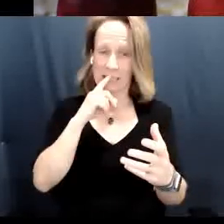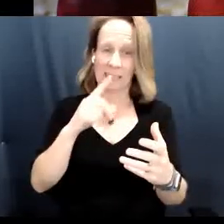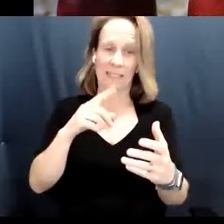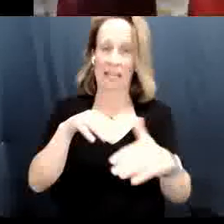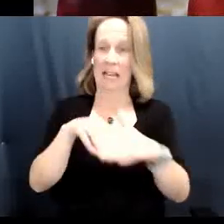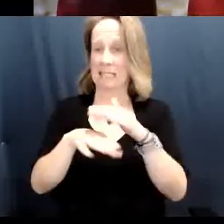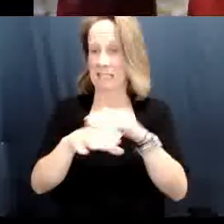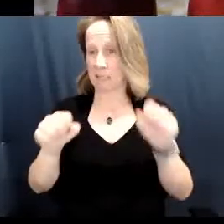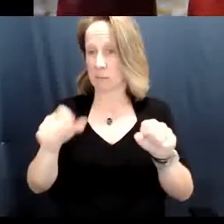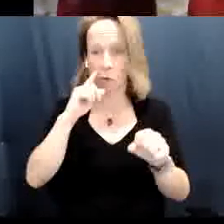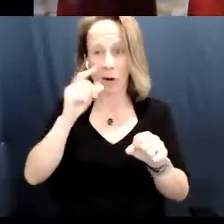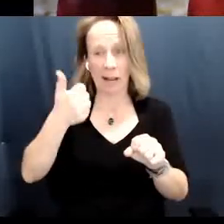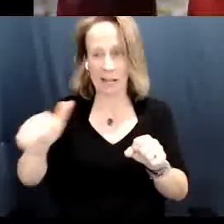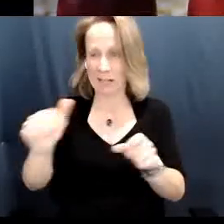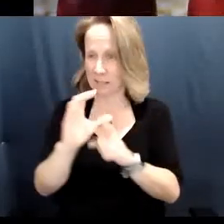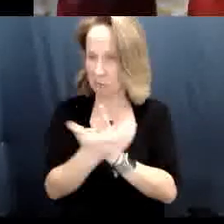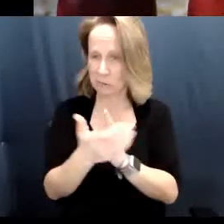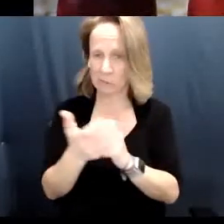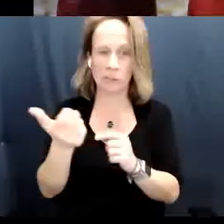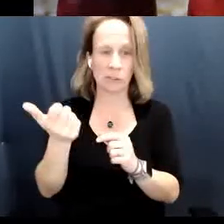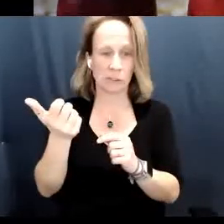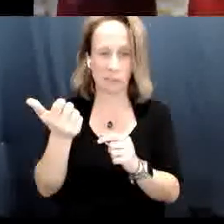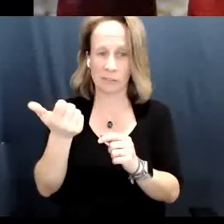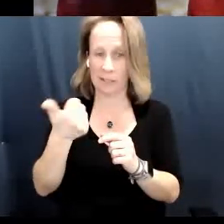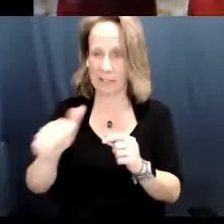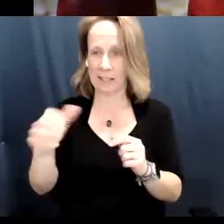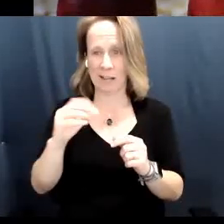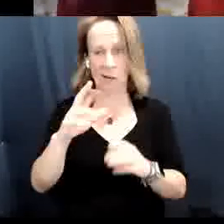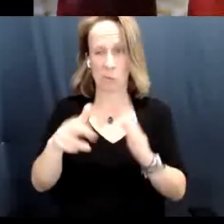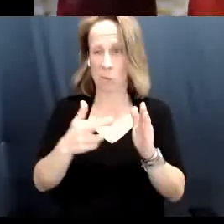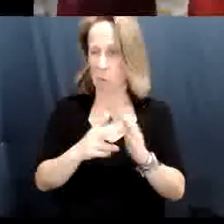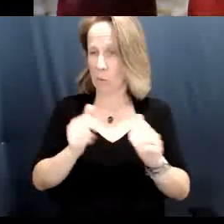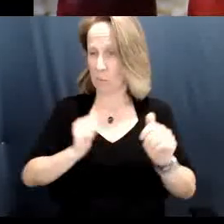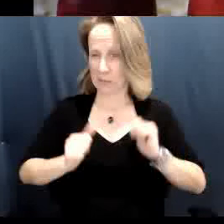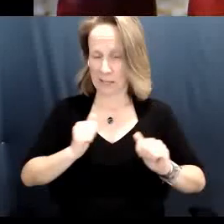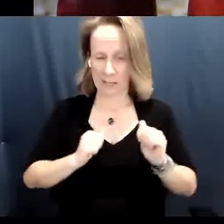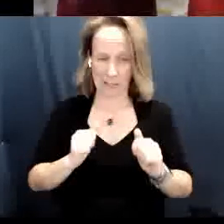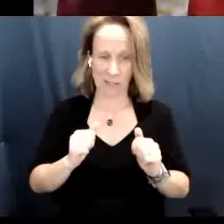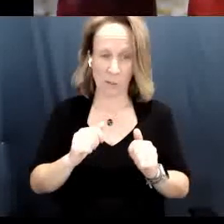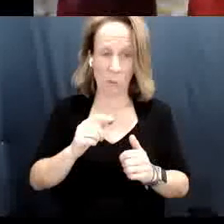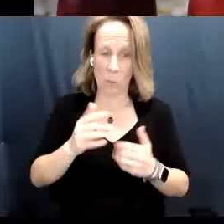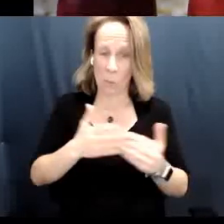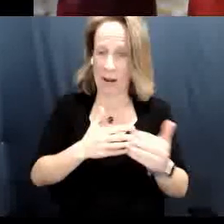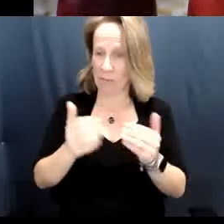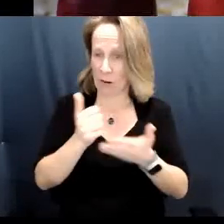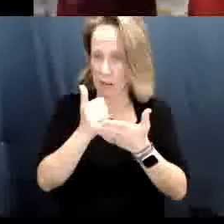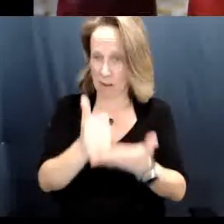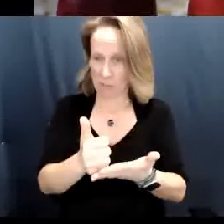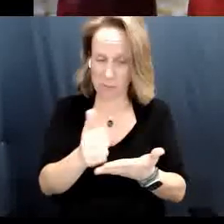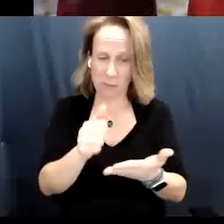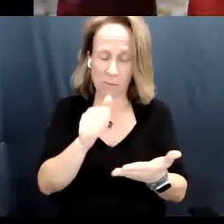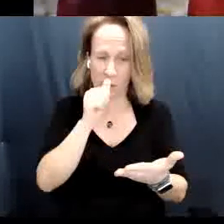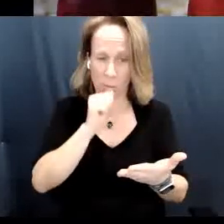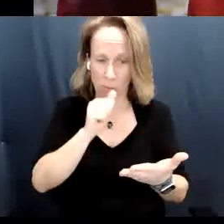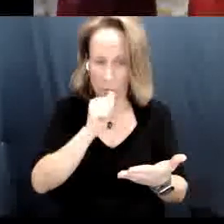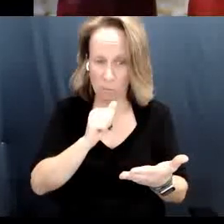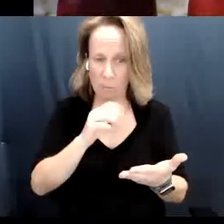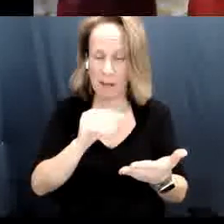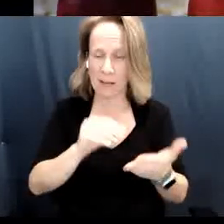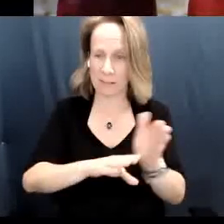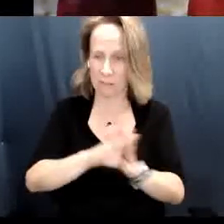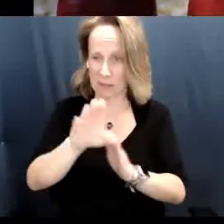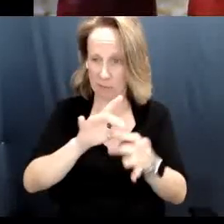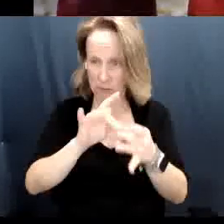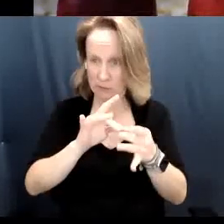role play, or other activities. Whatever helps survivors cope and gives them an opportunity for them to build relationships should be